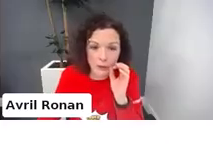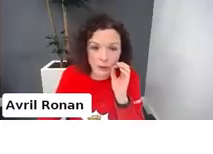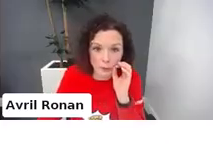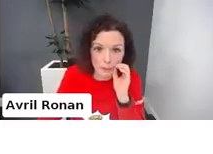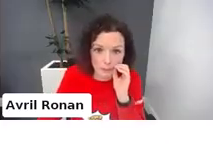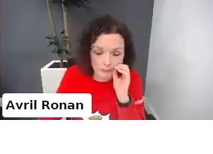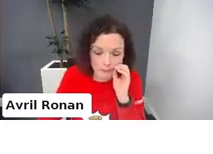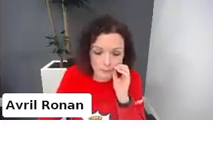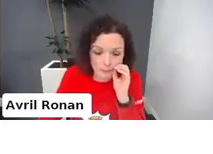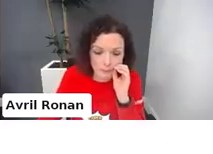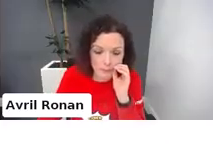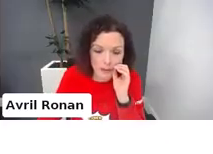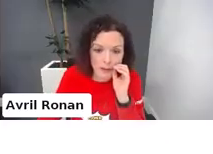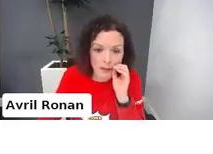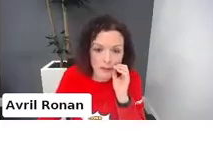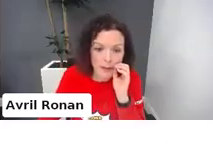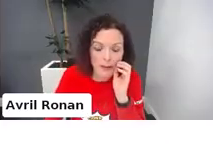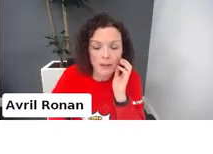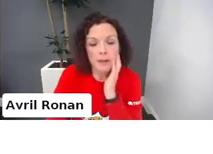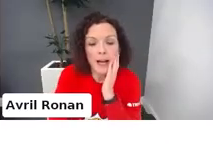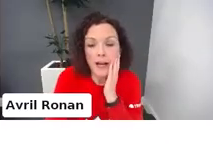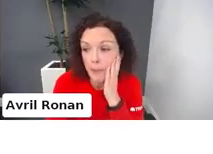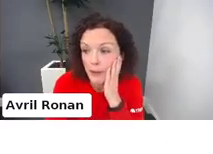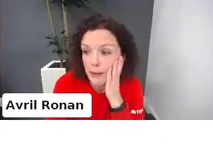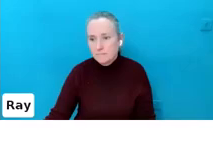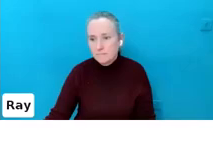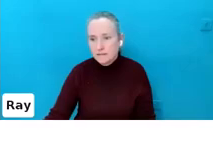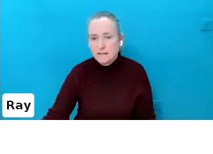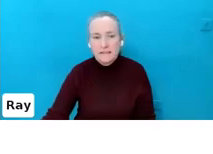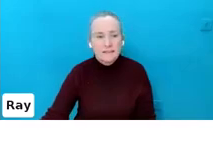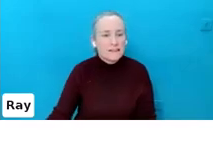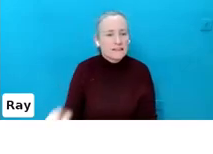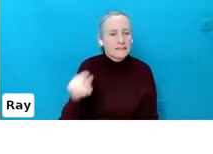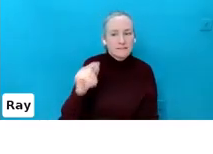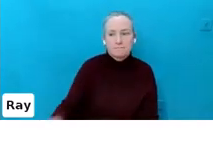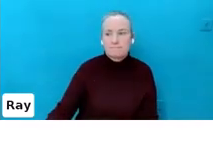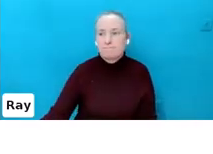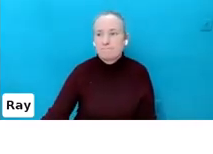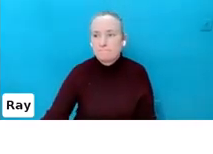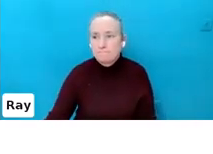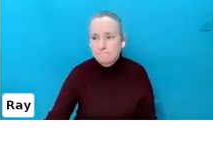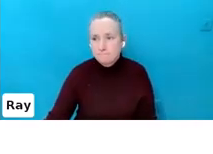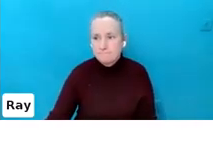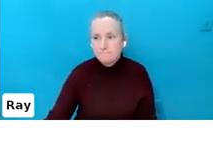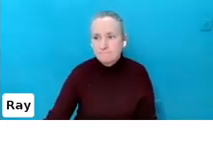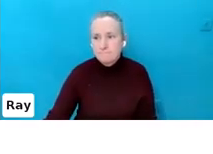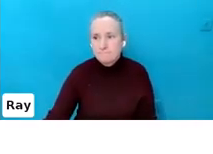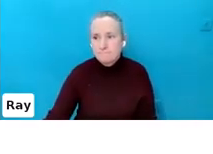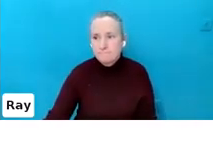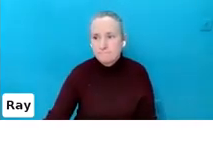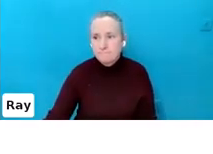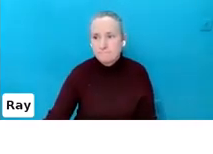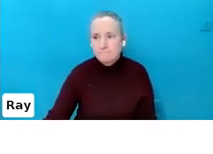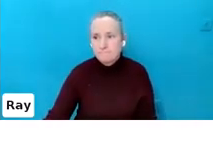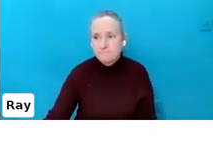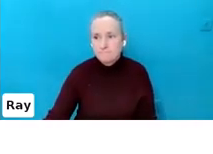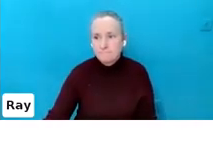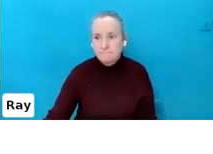this is YouTube app on your, on the device. So you can go in here,